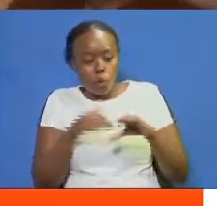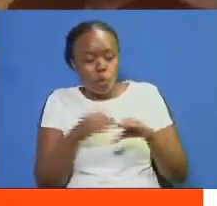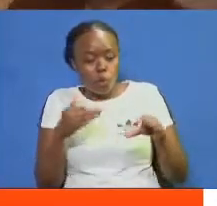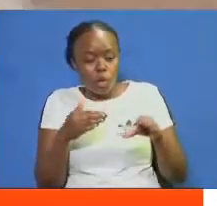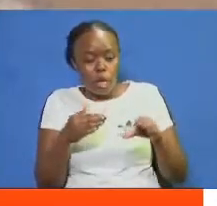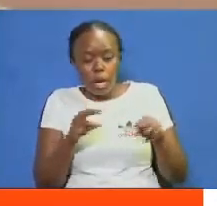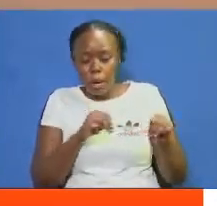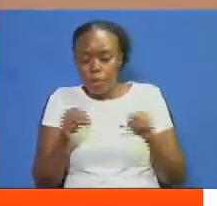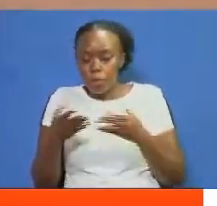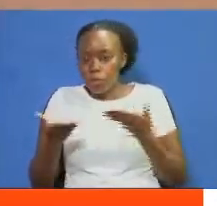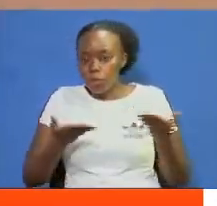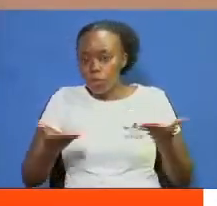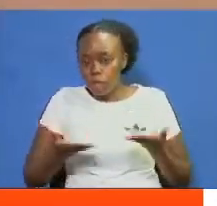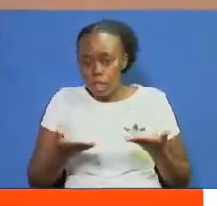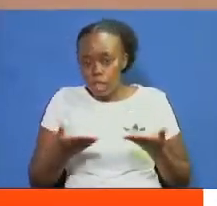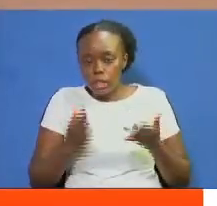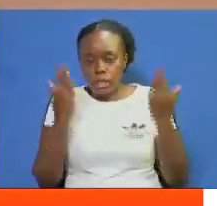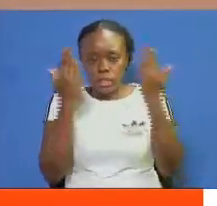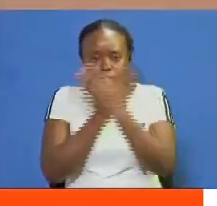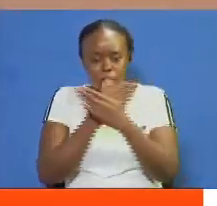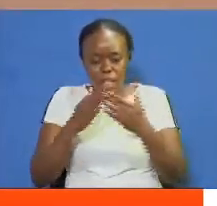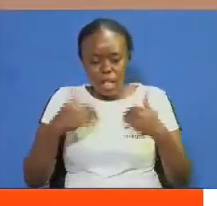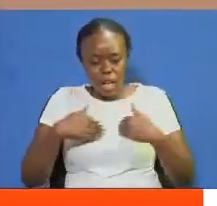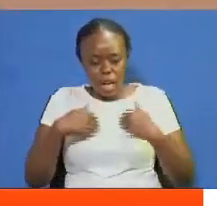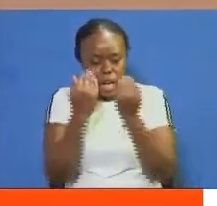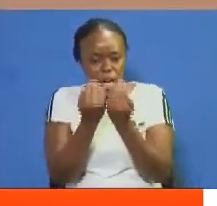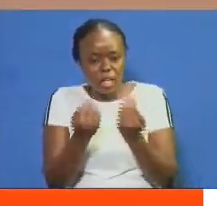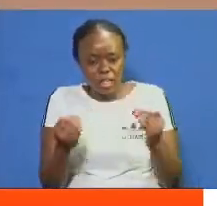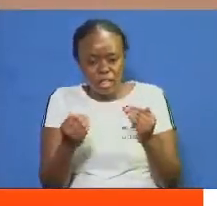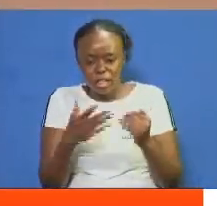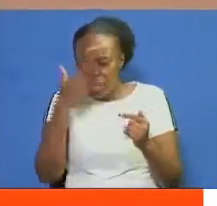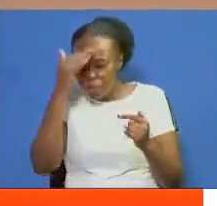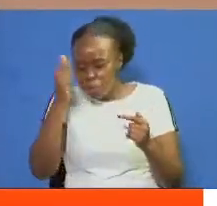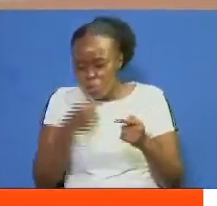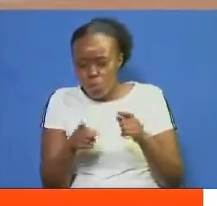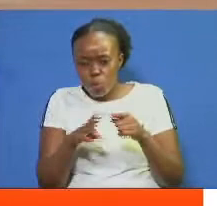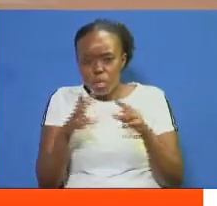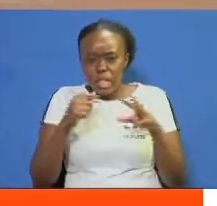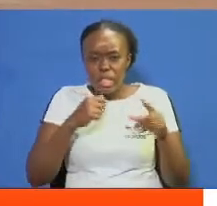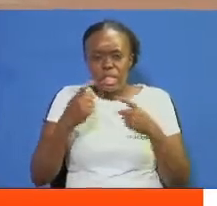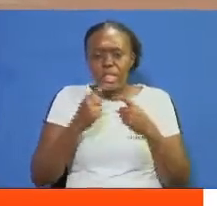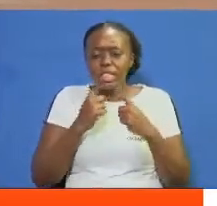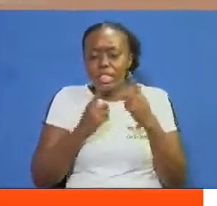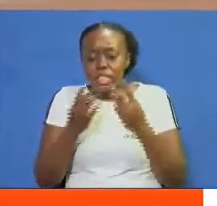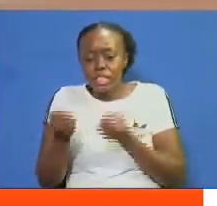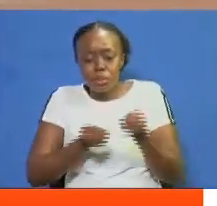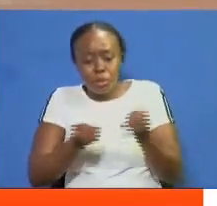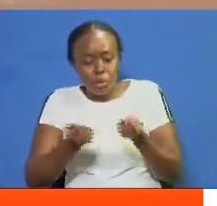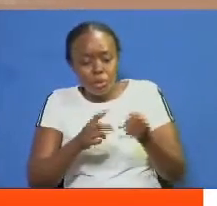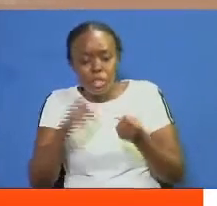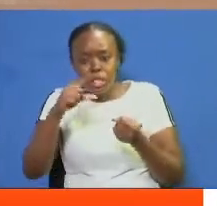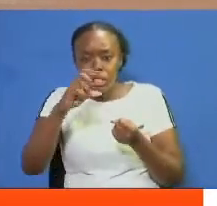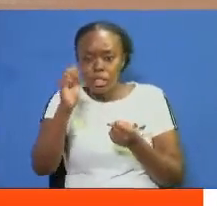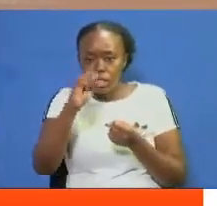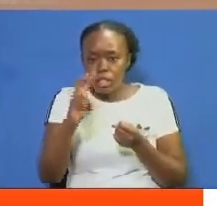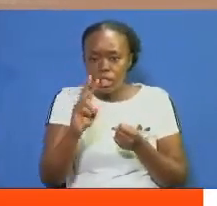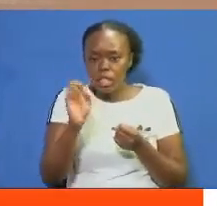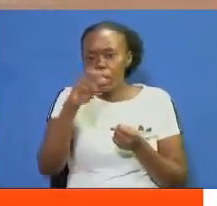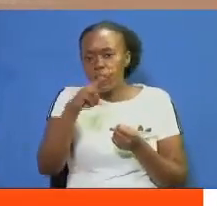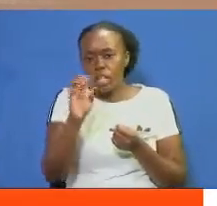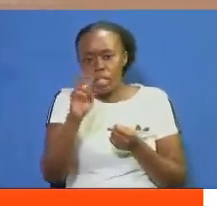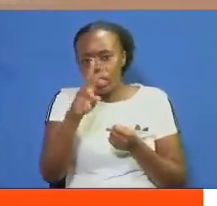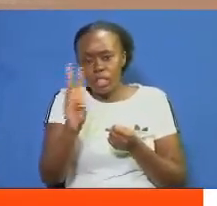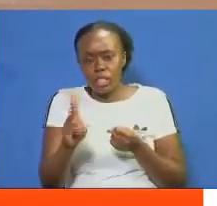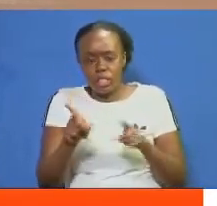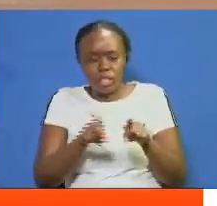nitaenda wapi? Usiku kuna hata watoto karibu wapotea, sababu walitishia wakaambia kuna magari za polisi, JCU na sijui KWS